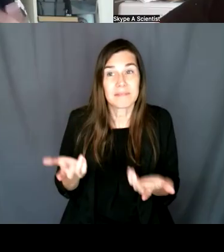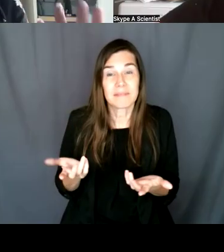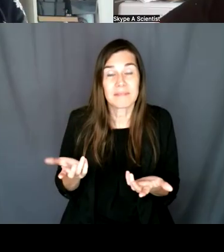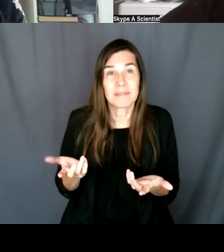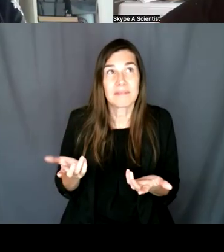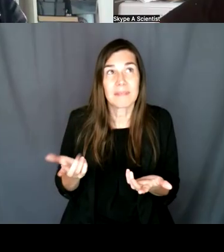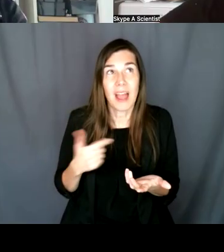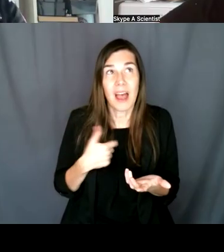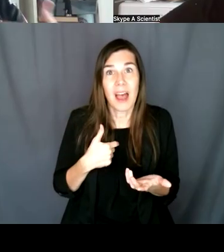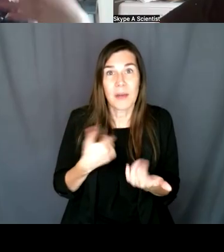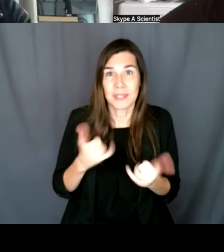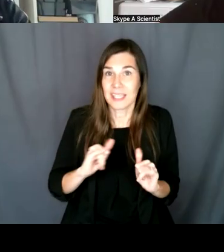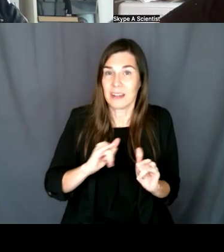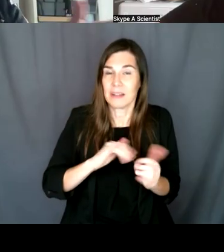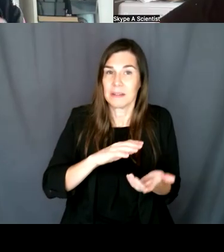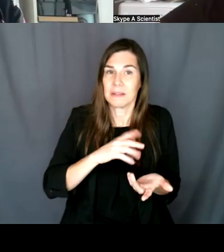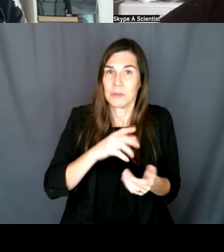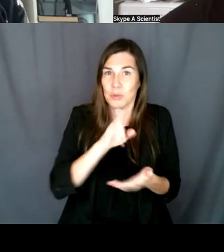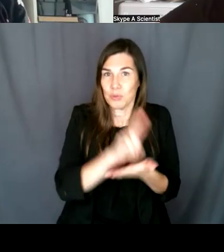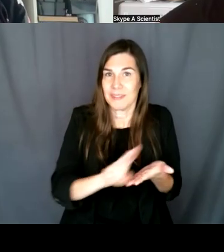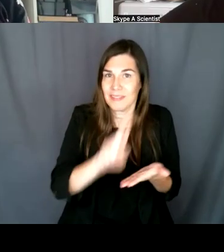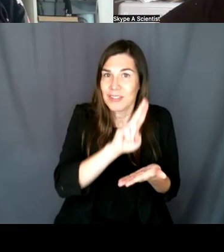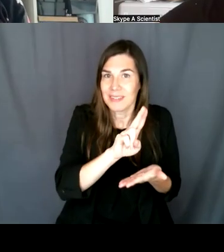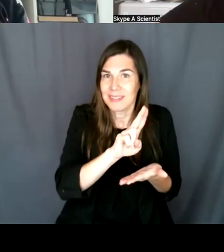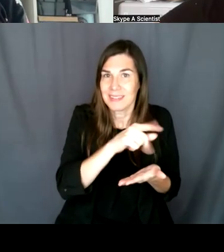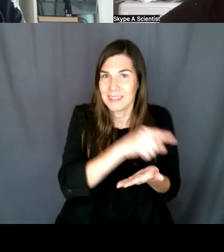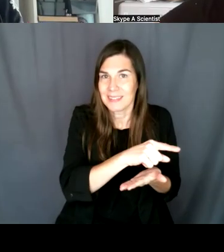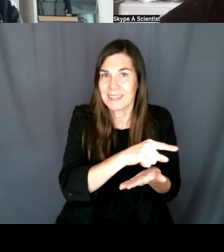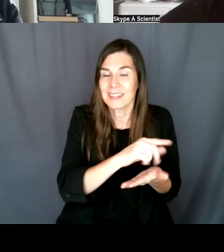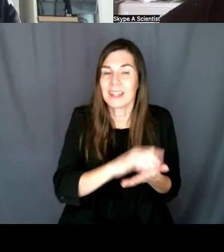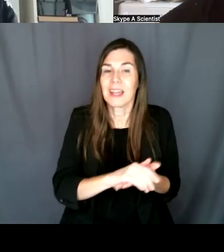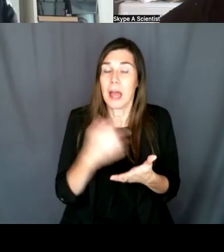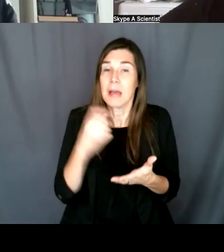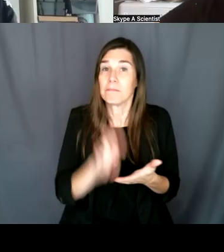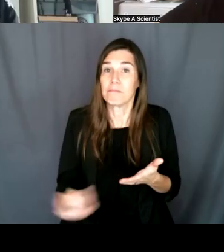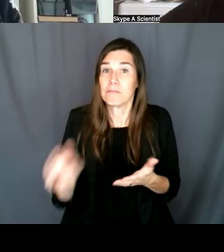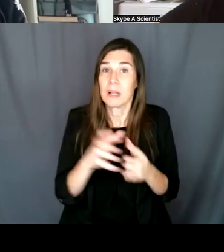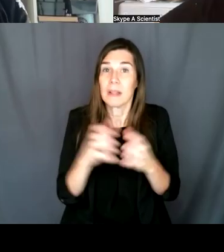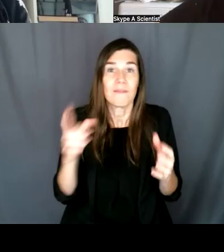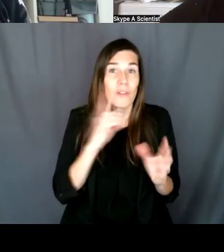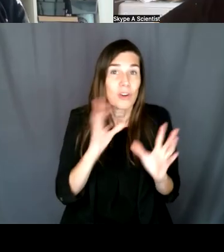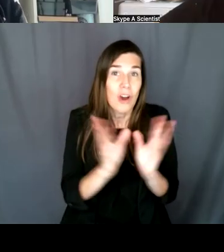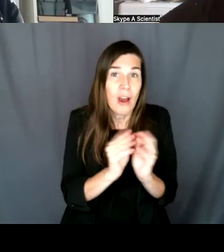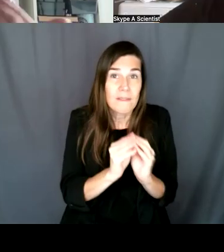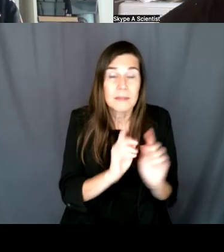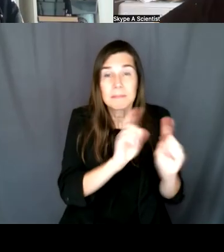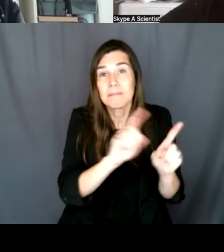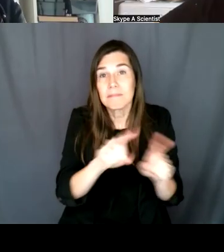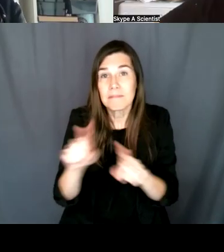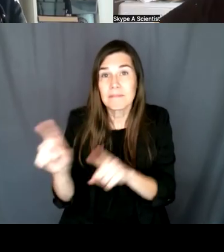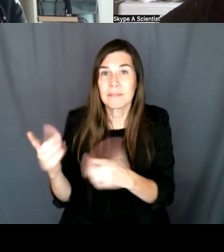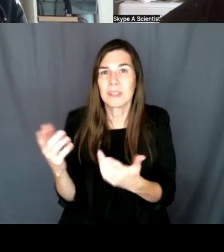when I was still an academic, when I was still at universities, um, I traveled a lot for conferences. So